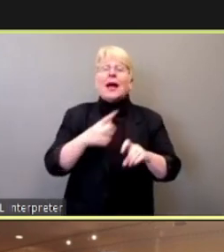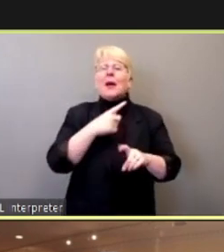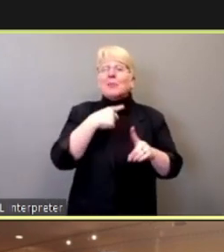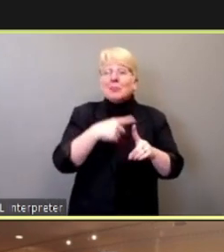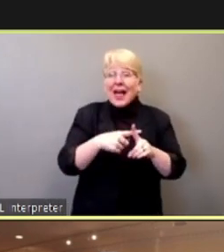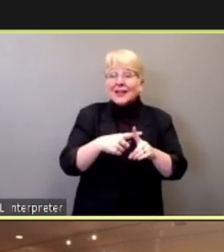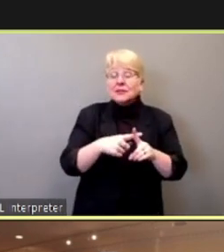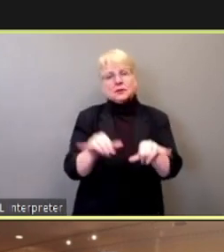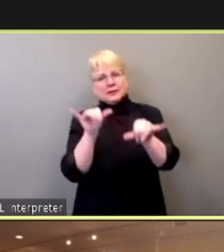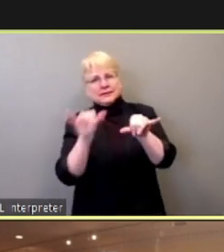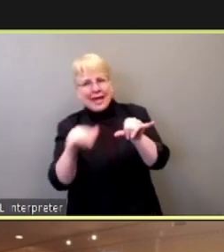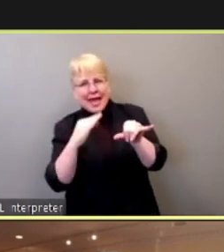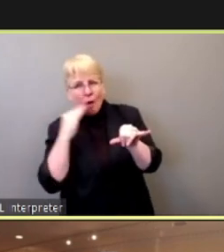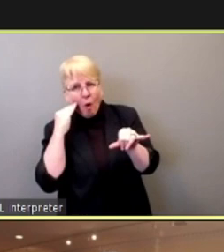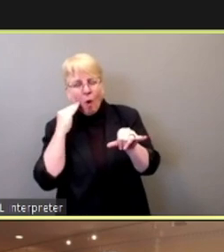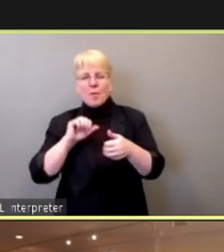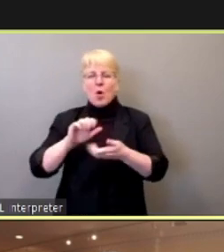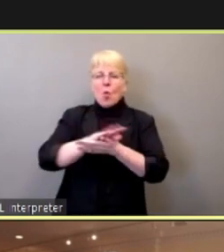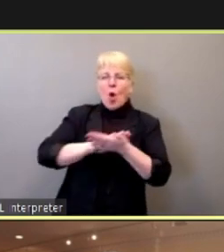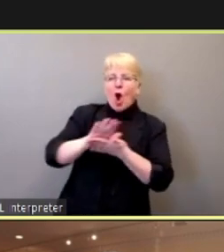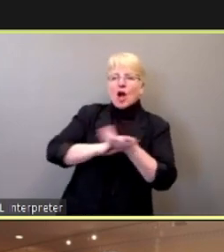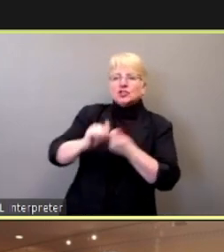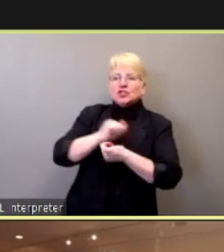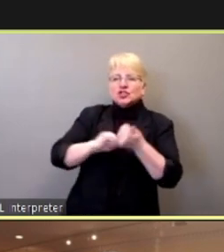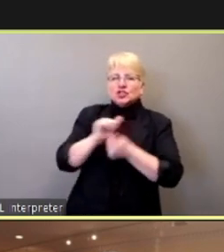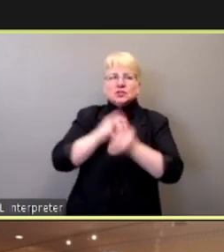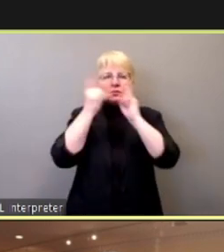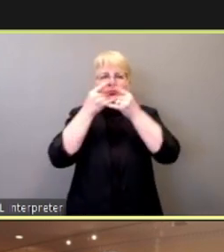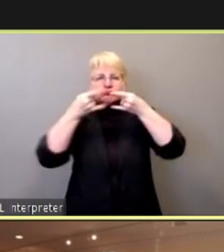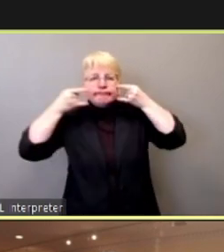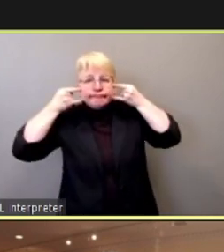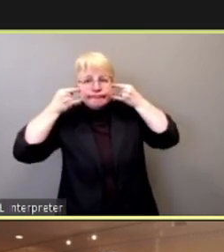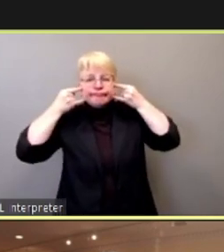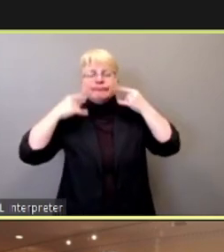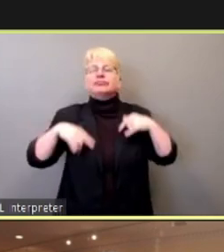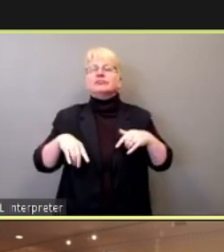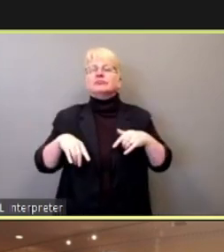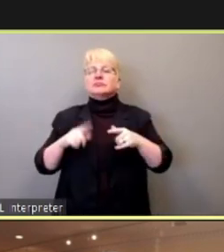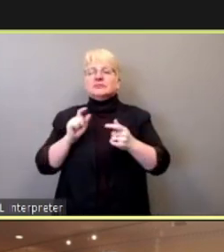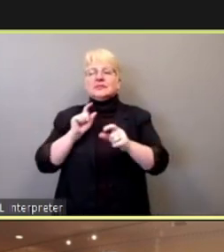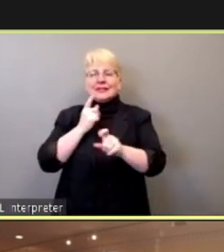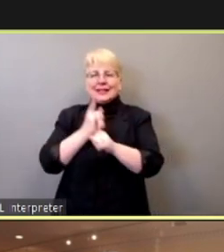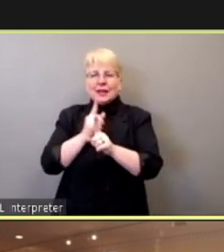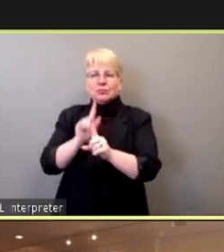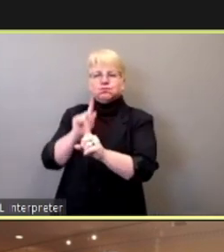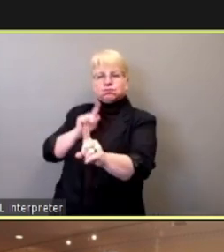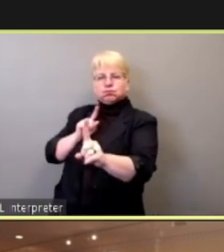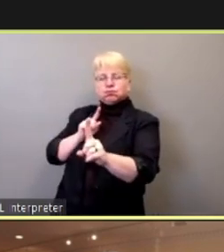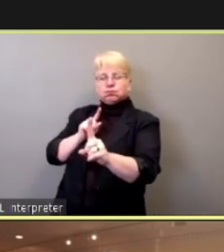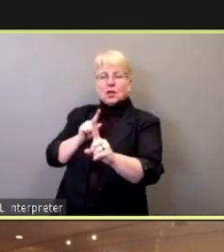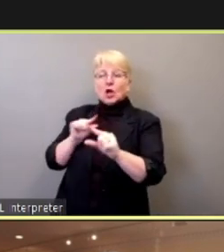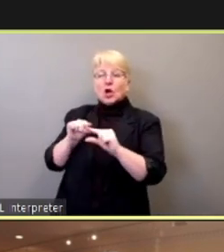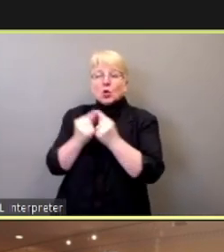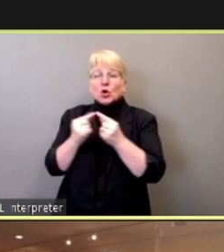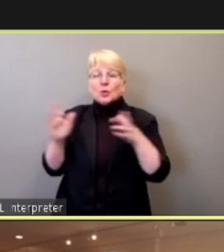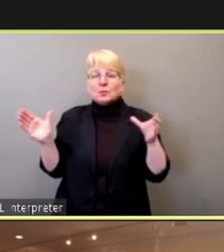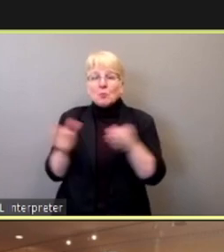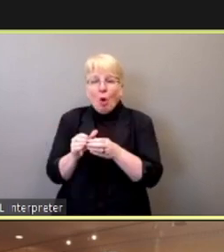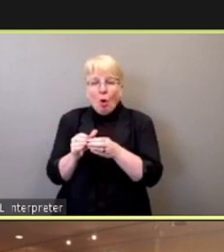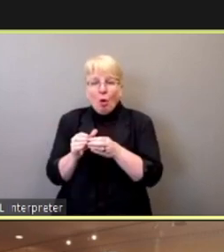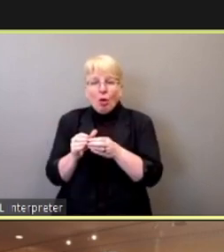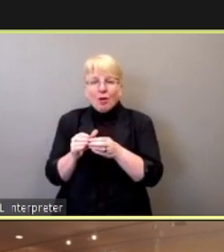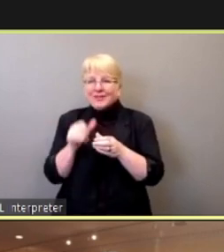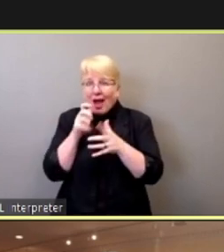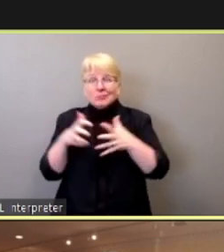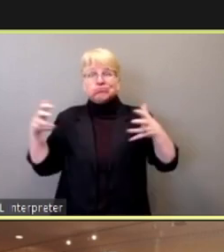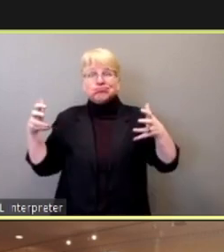washing hands, wear those face coverings, maintain social distancing, and just to repeat one last time, be particularly careful